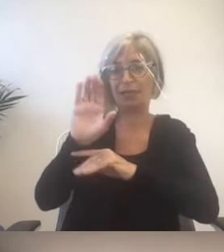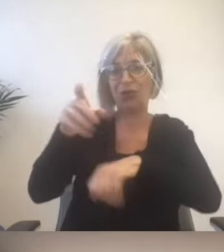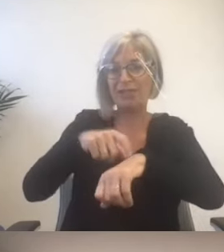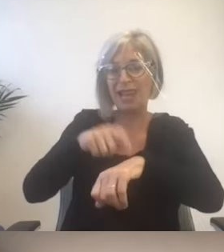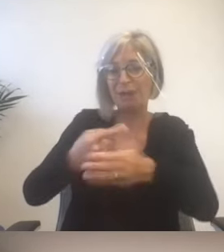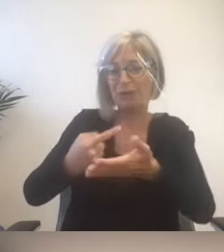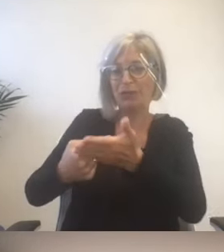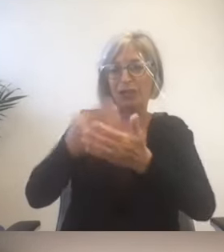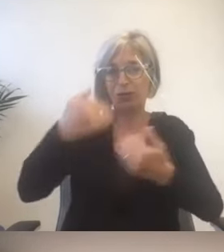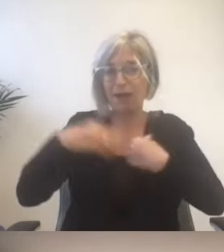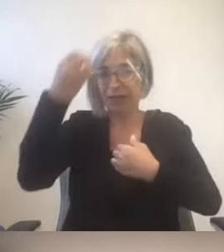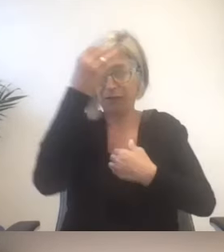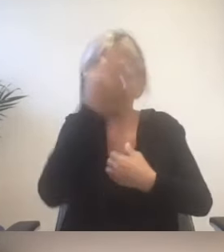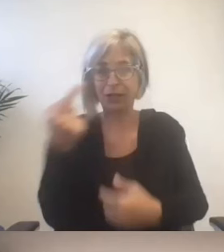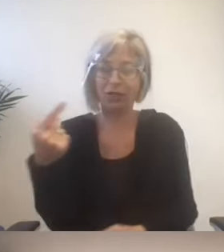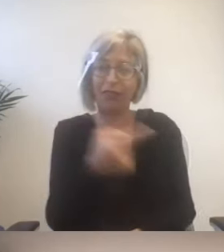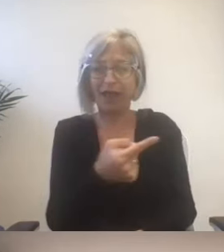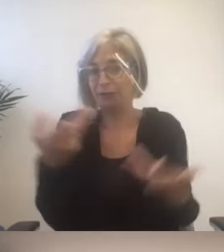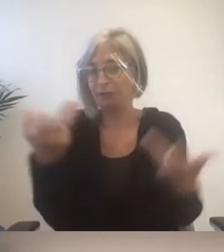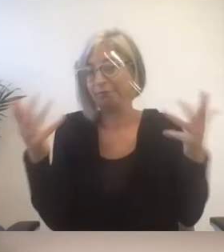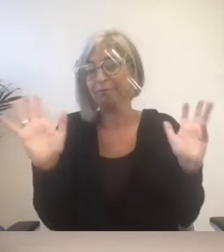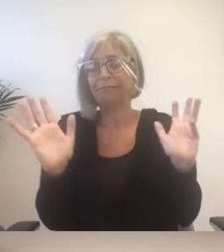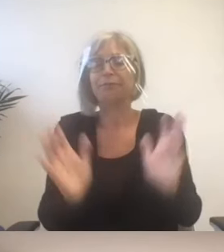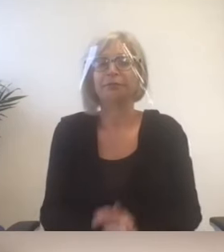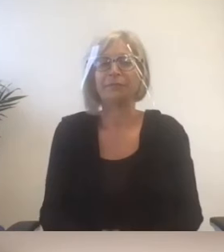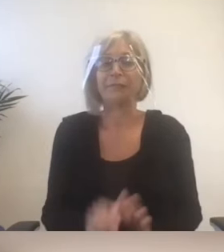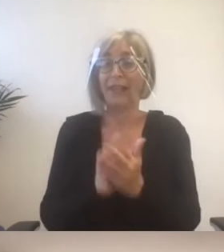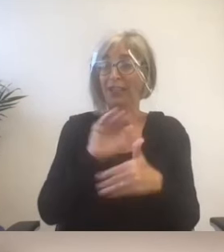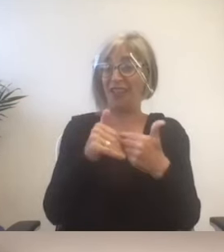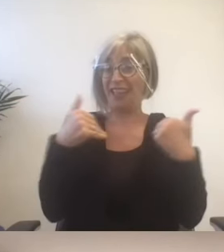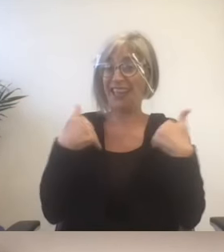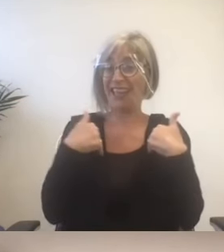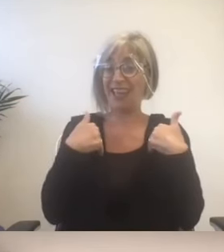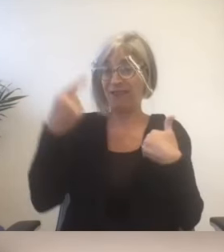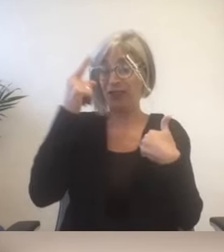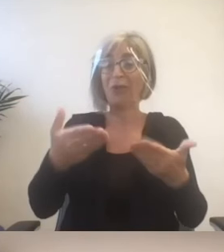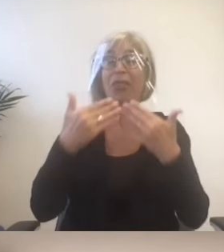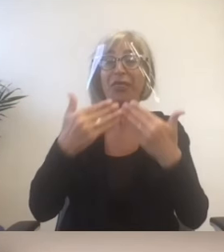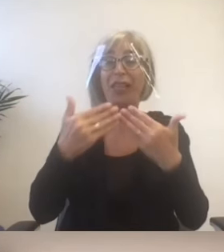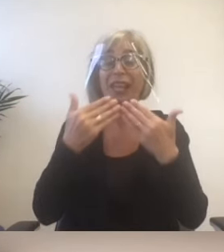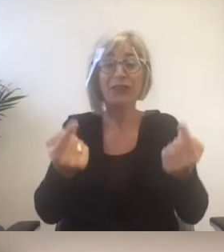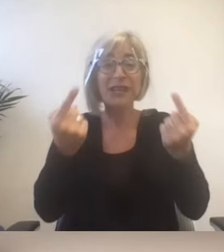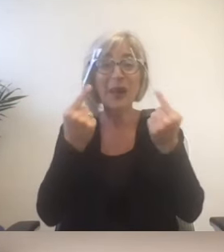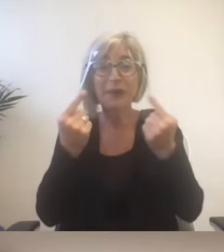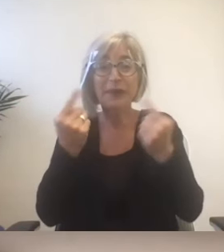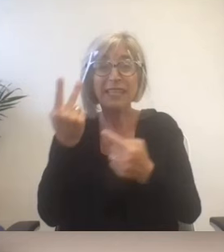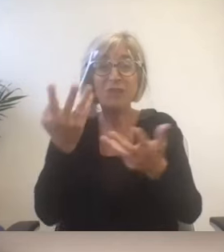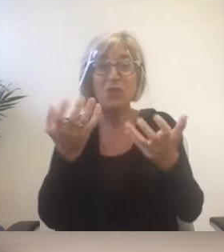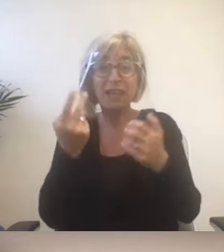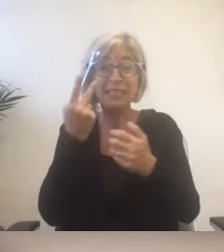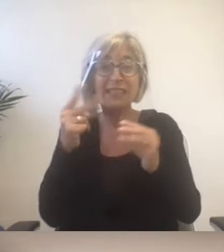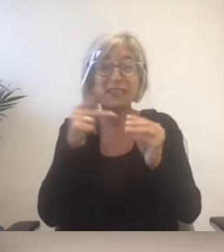now have your information that you need to fix your code. So that's all I have for you. Thank you so much for being here. If you want to look at